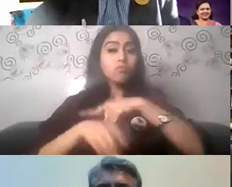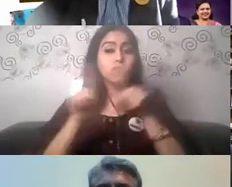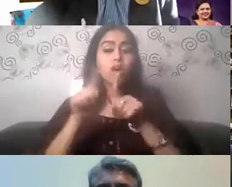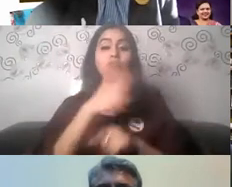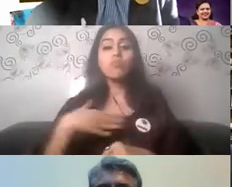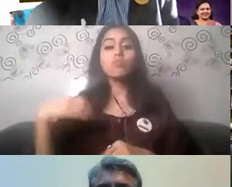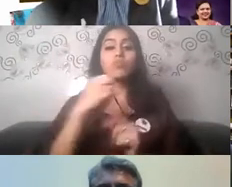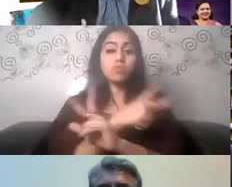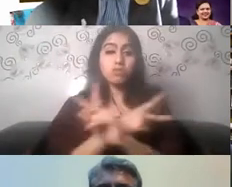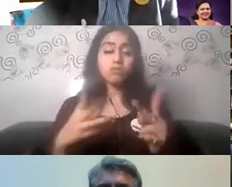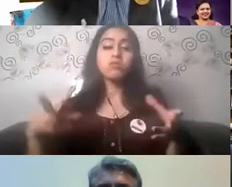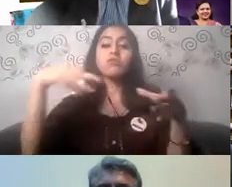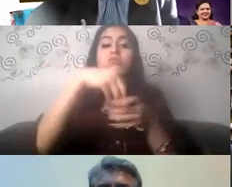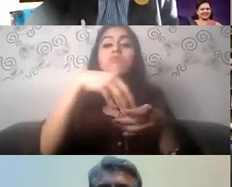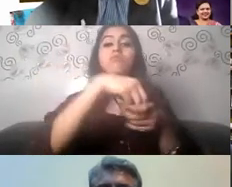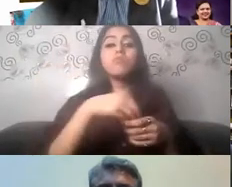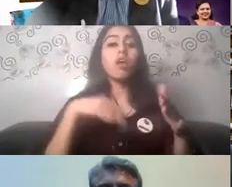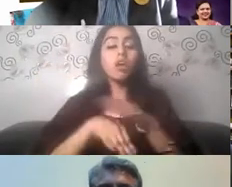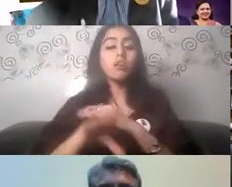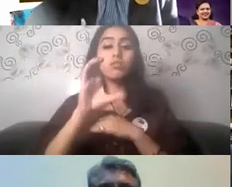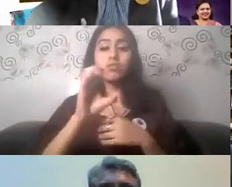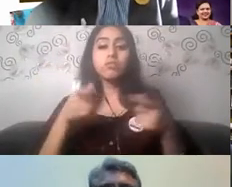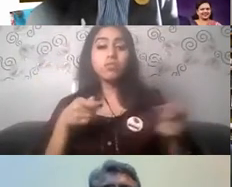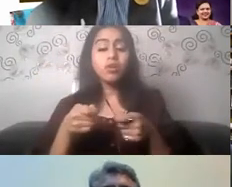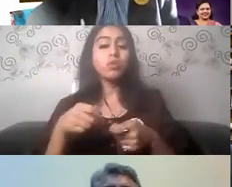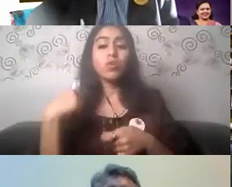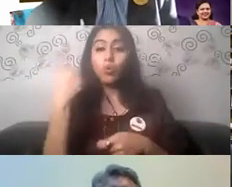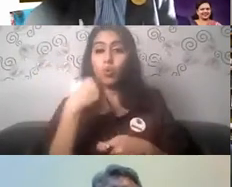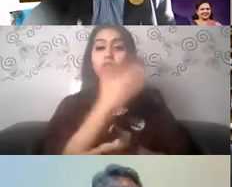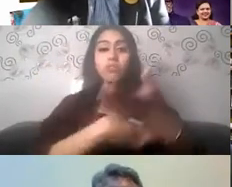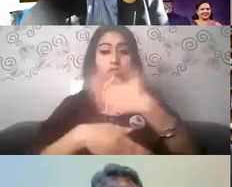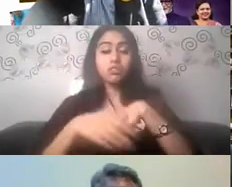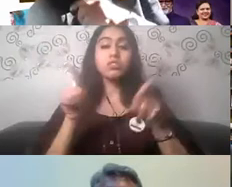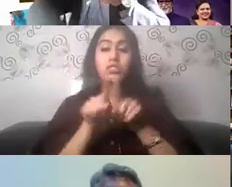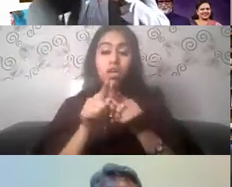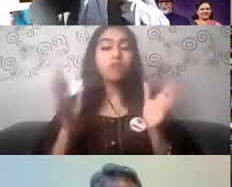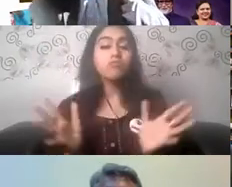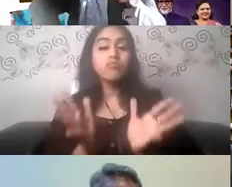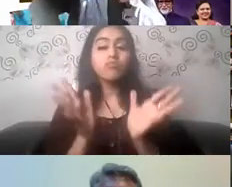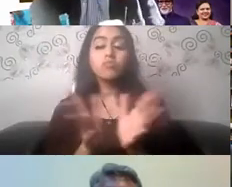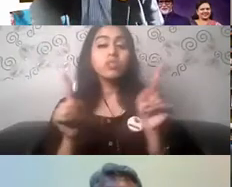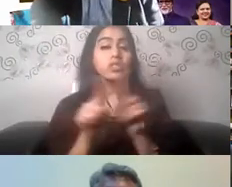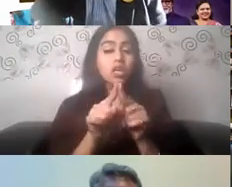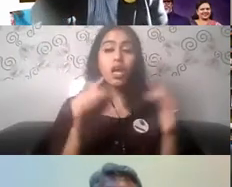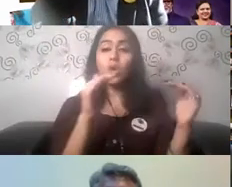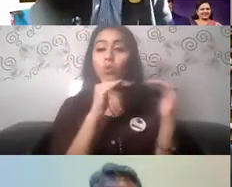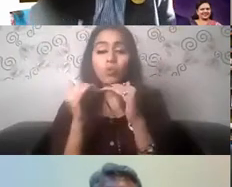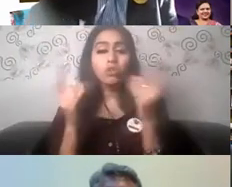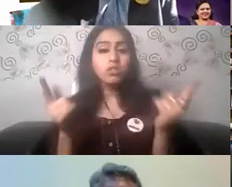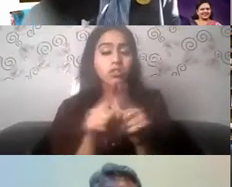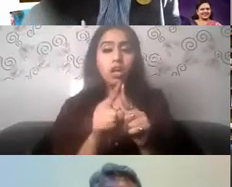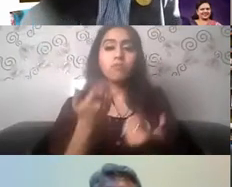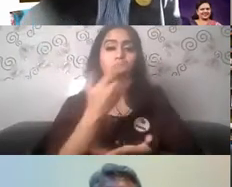organizations, all run and controlled by disabled people, where she promoted disability equality, co-production with decision